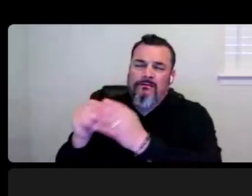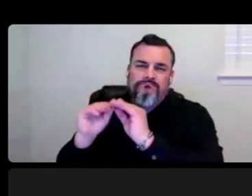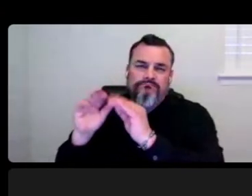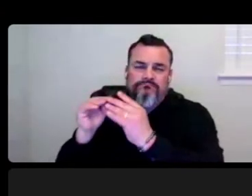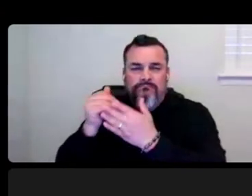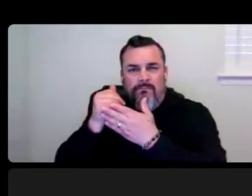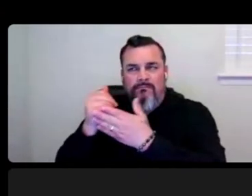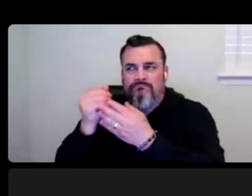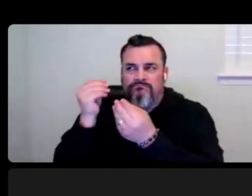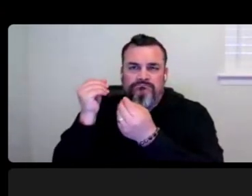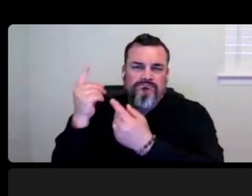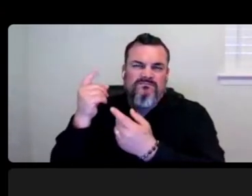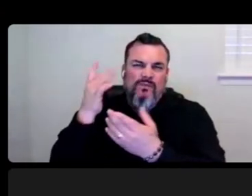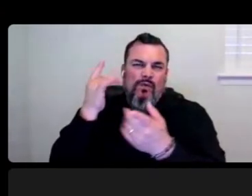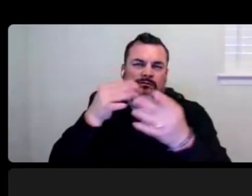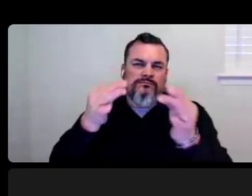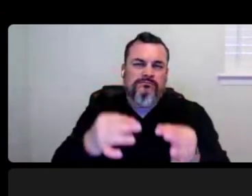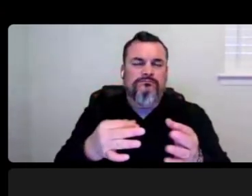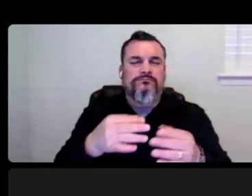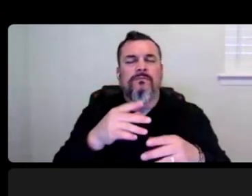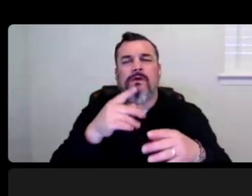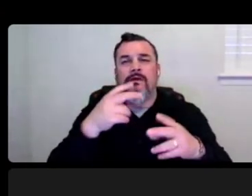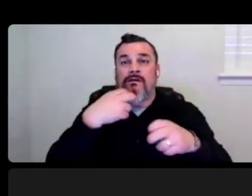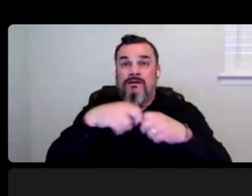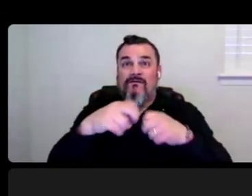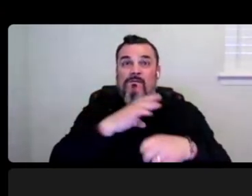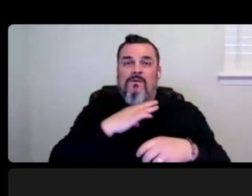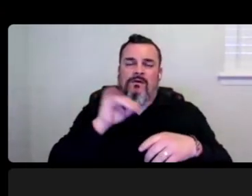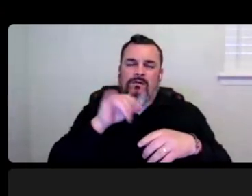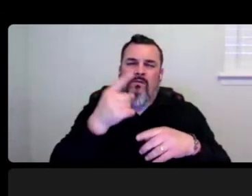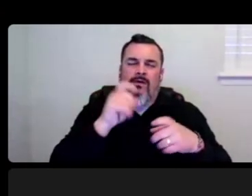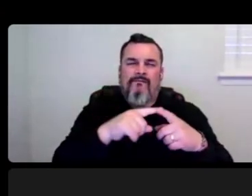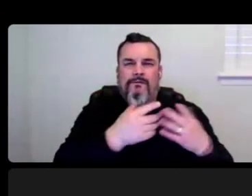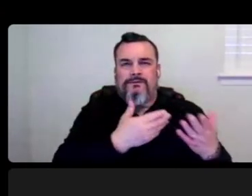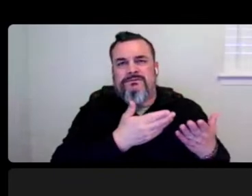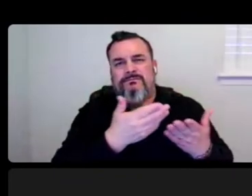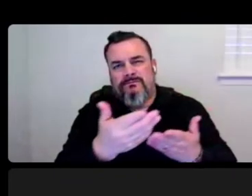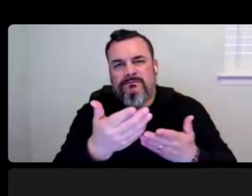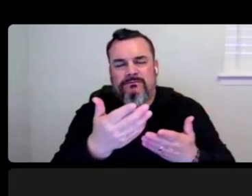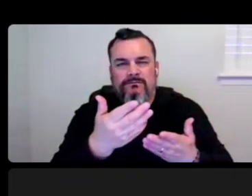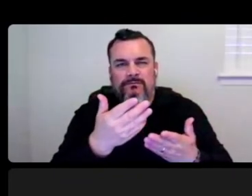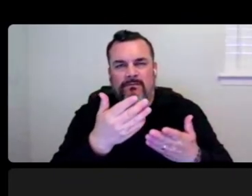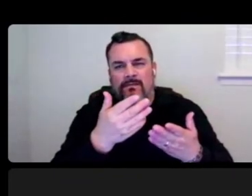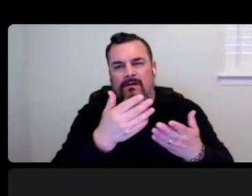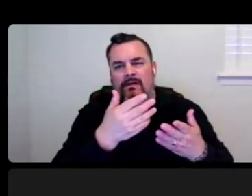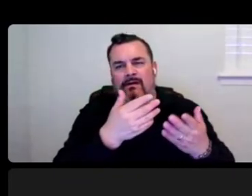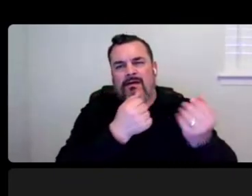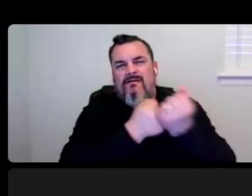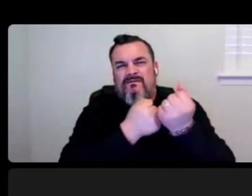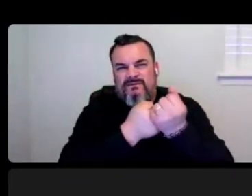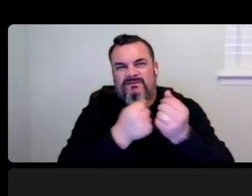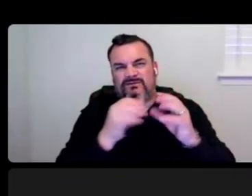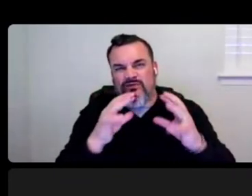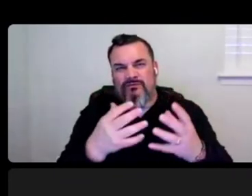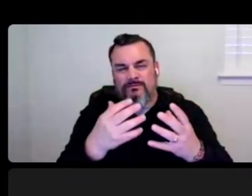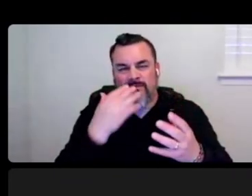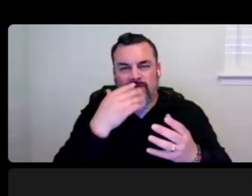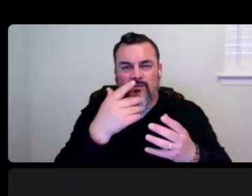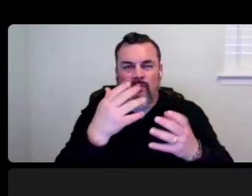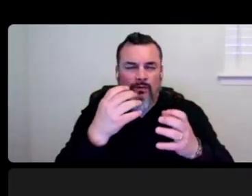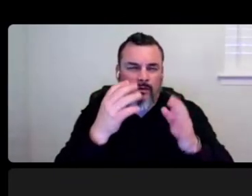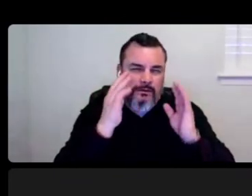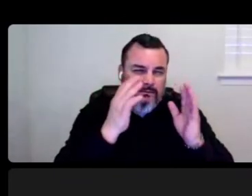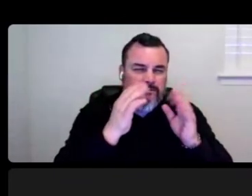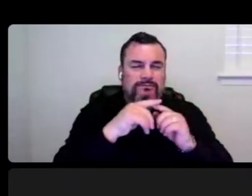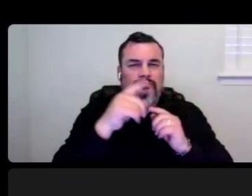decisions. But the toughest boards are ones that feel like they have to carry the bucket of every advocacy group. You want to listen to those